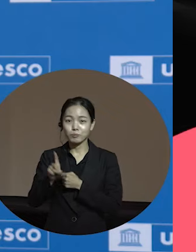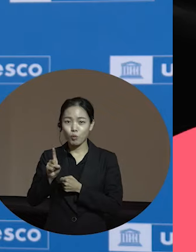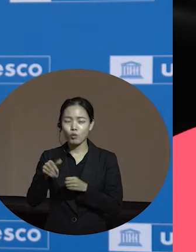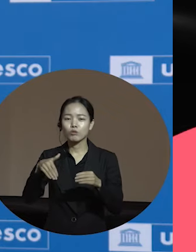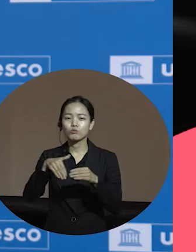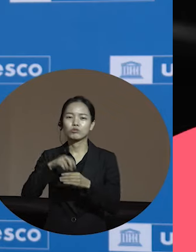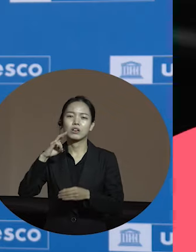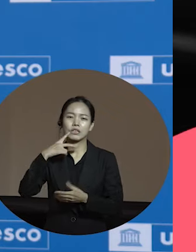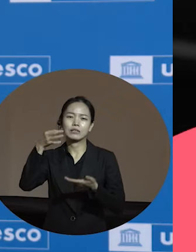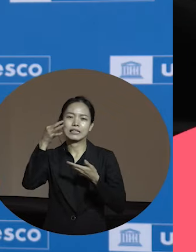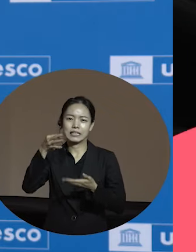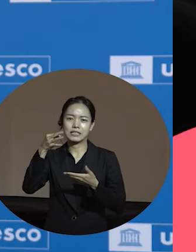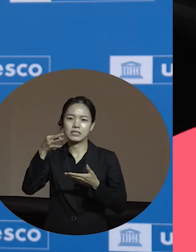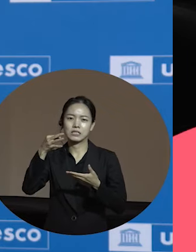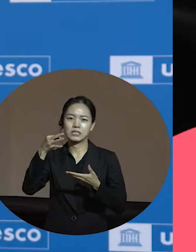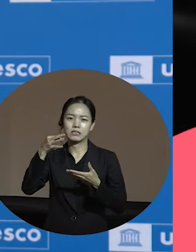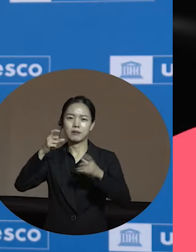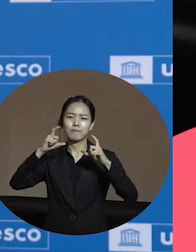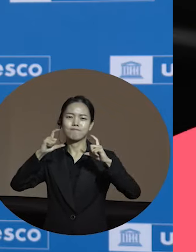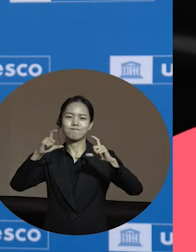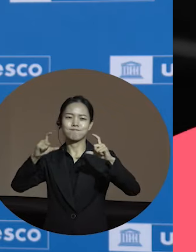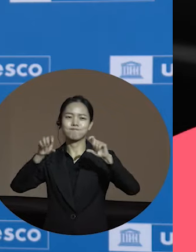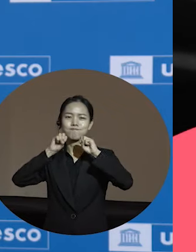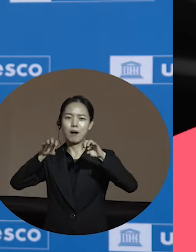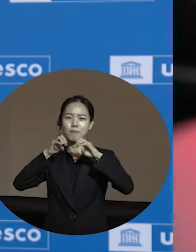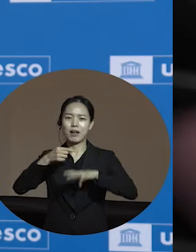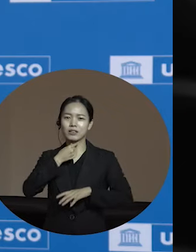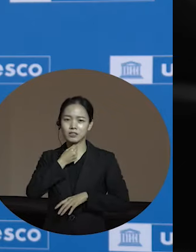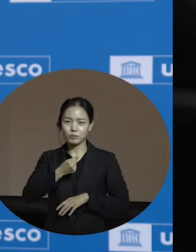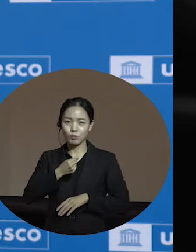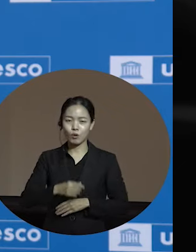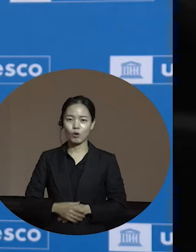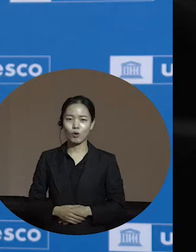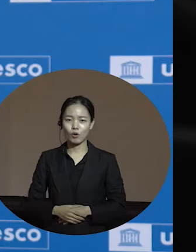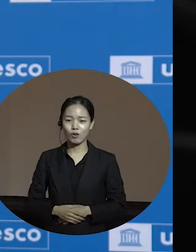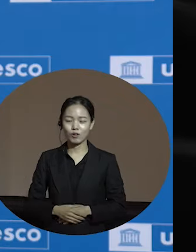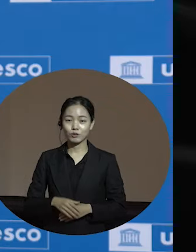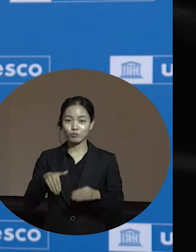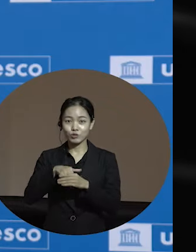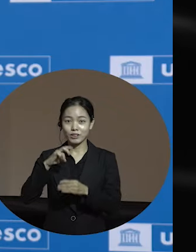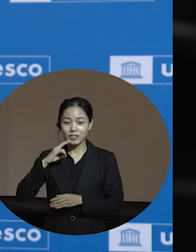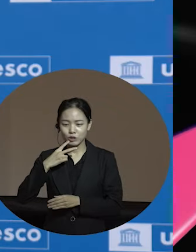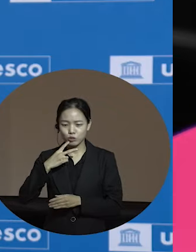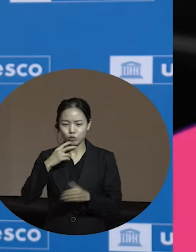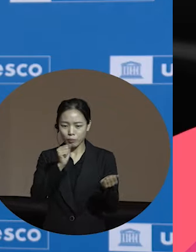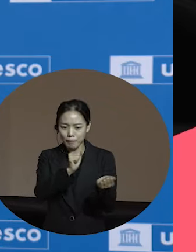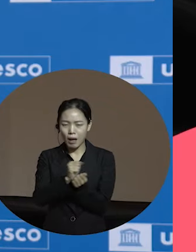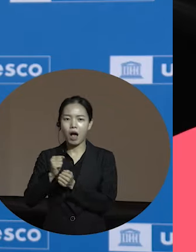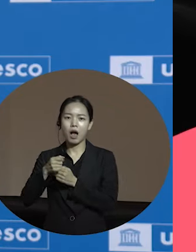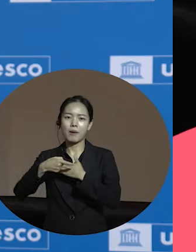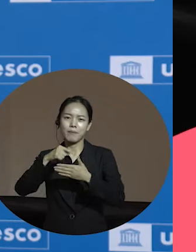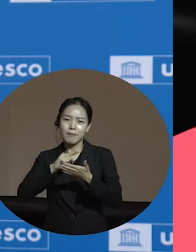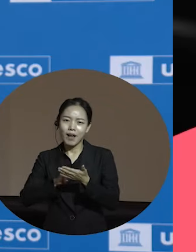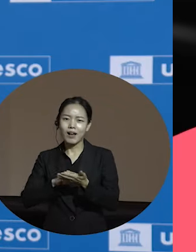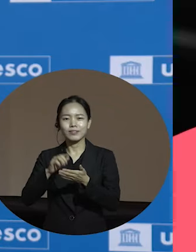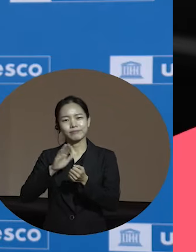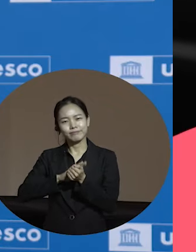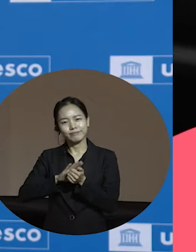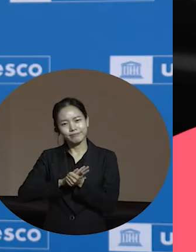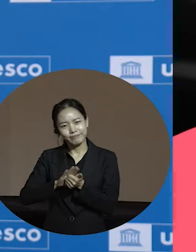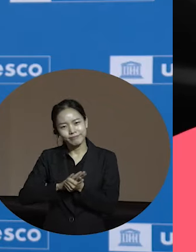the profound influence that culture and the arts have on shaping minds and the hearts, facilitating not only access